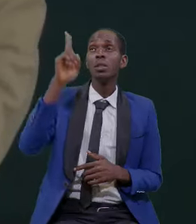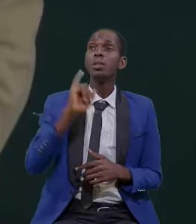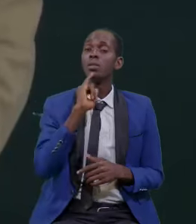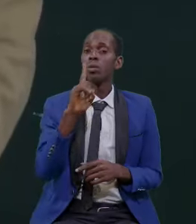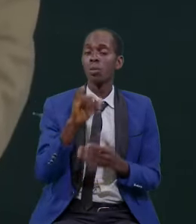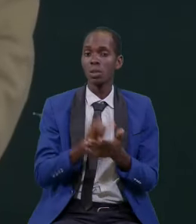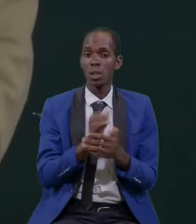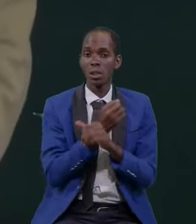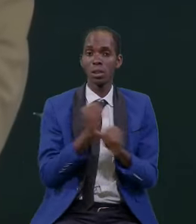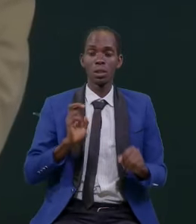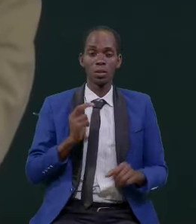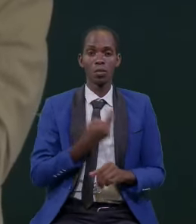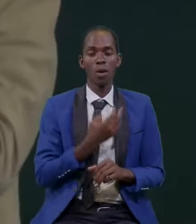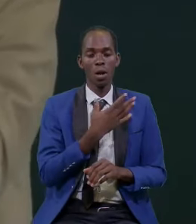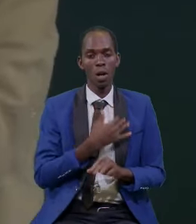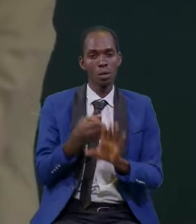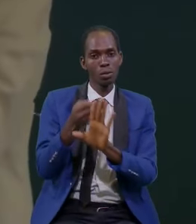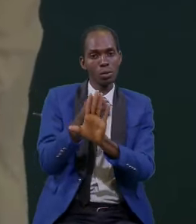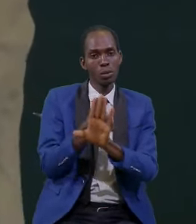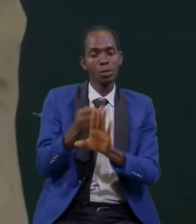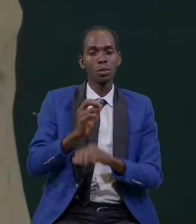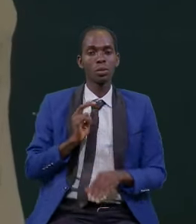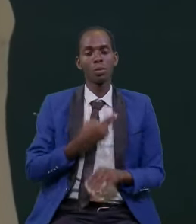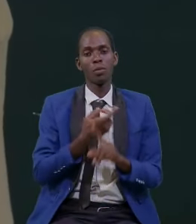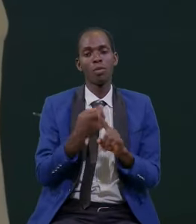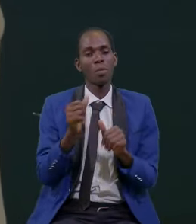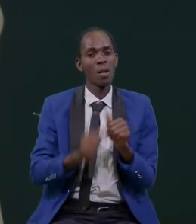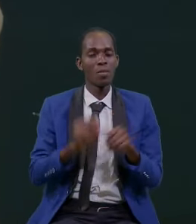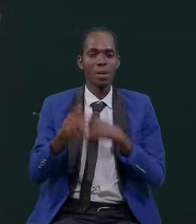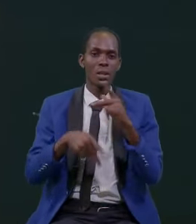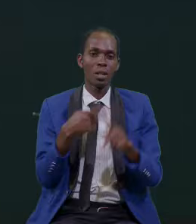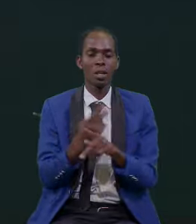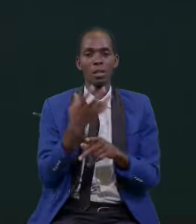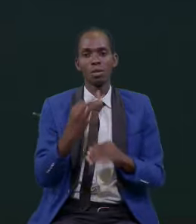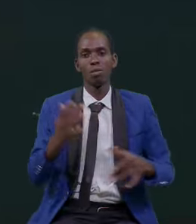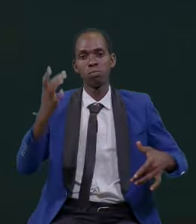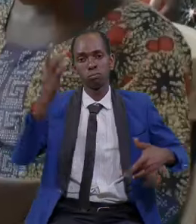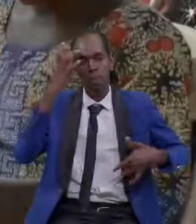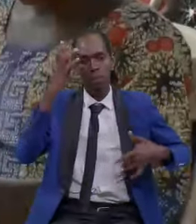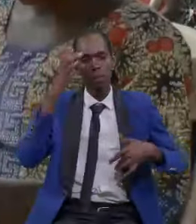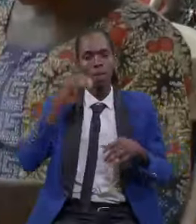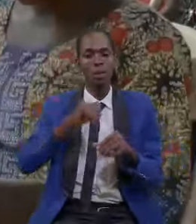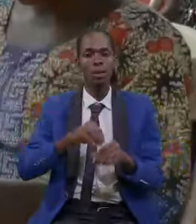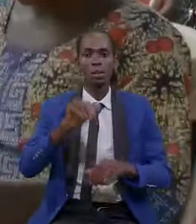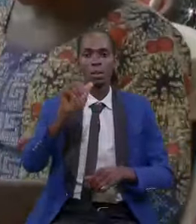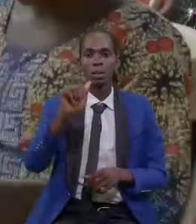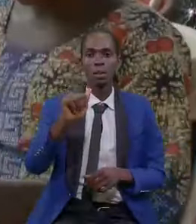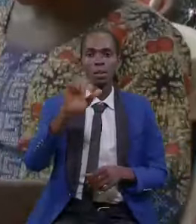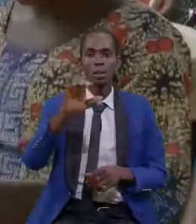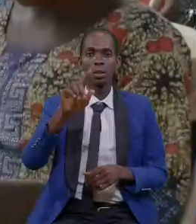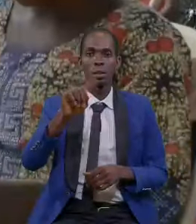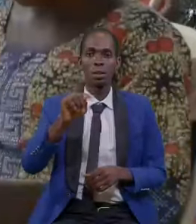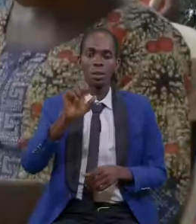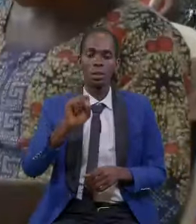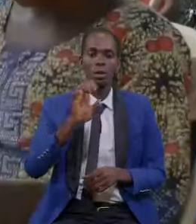shields us from every form of sin. Because in Acts chapter 4, verse 12, this is the reason